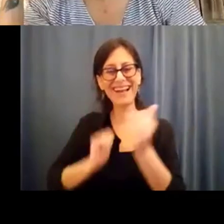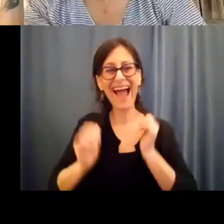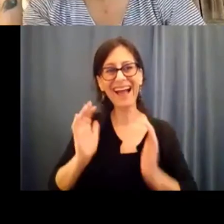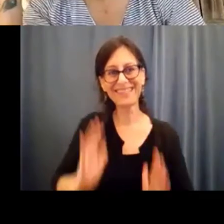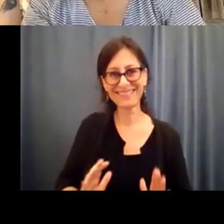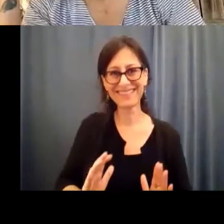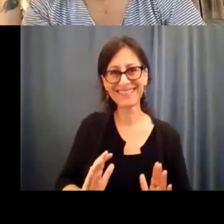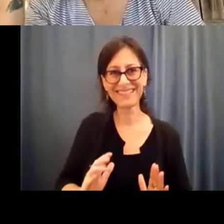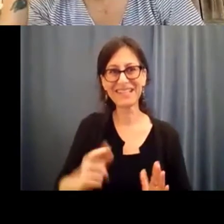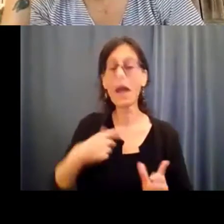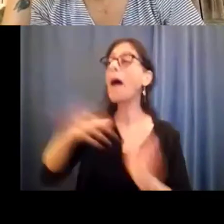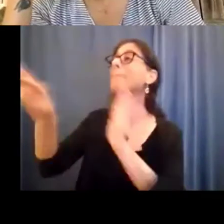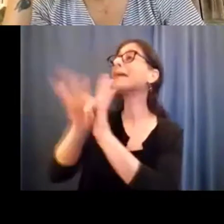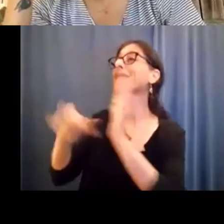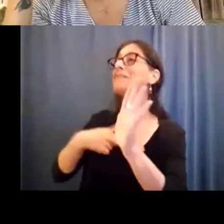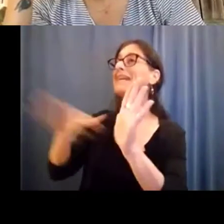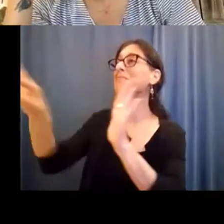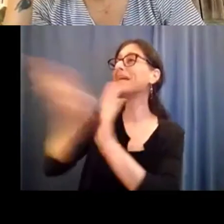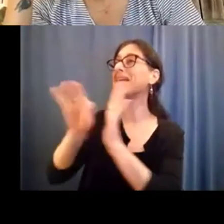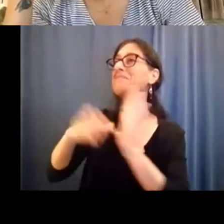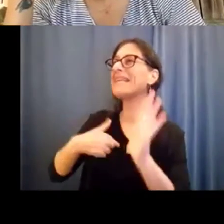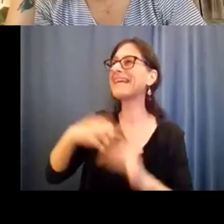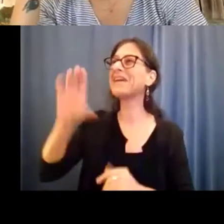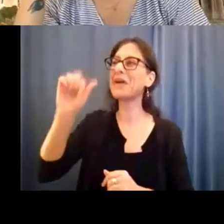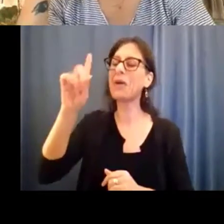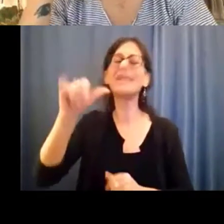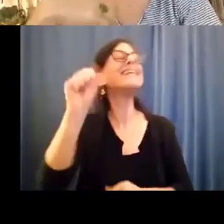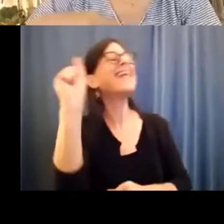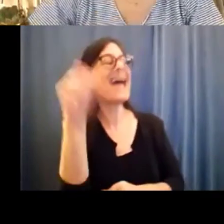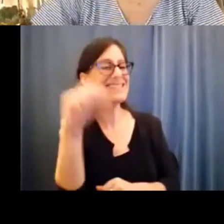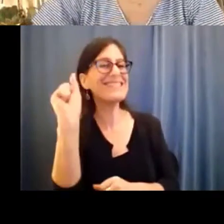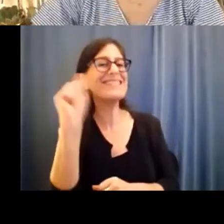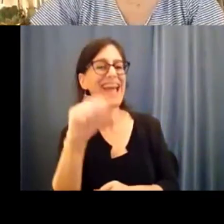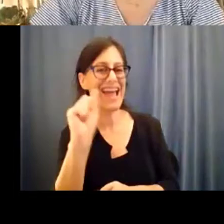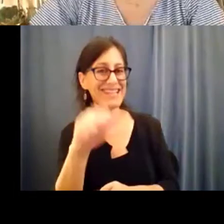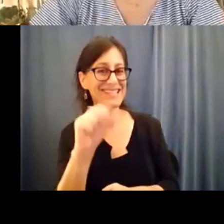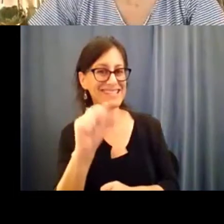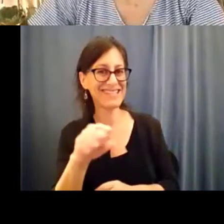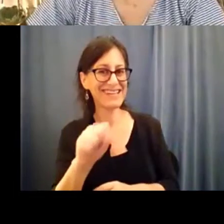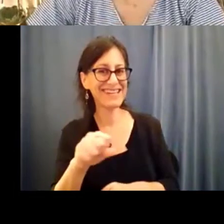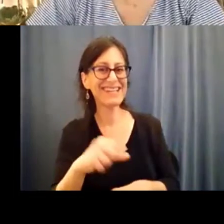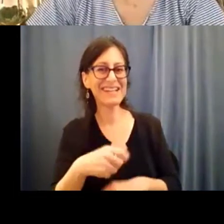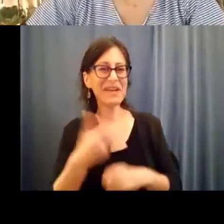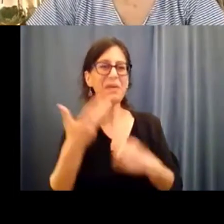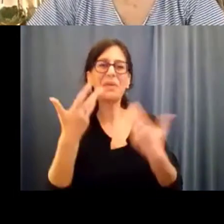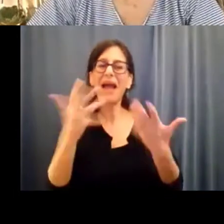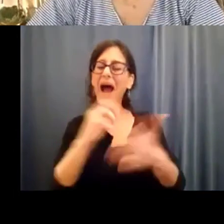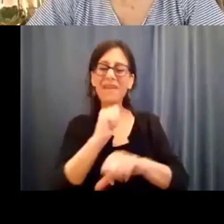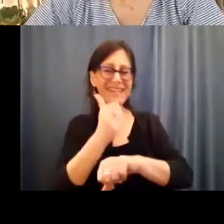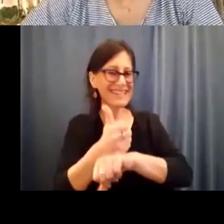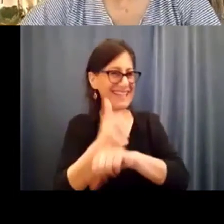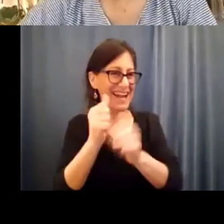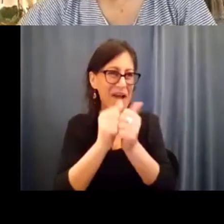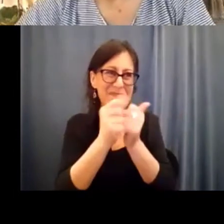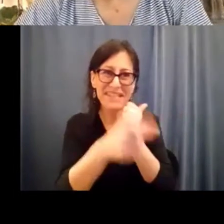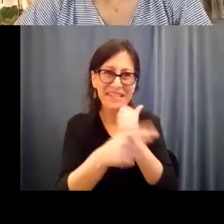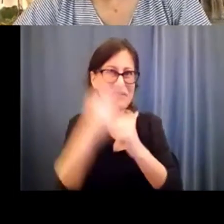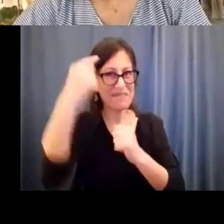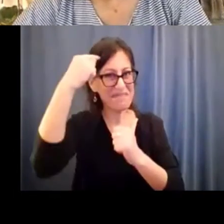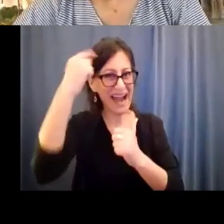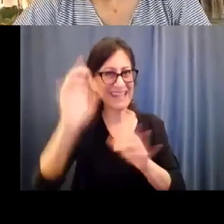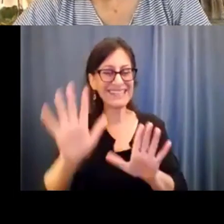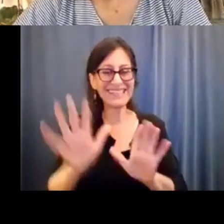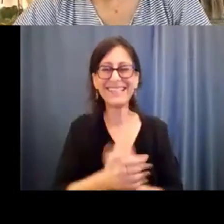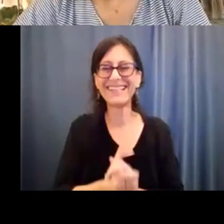and we gotta call them. Yes, Cody. Yes, we already got you in mind, Cody. We already got you in